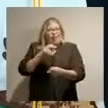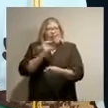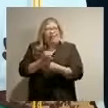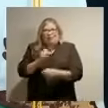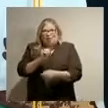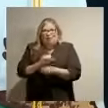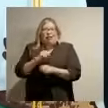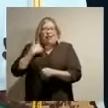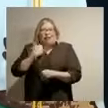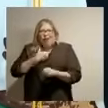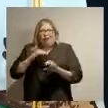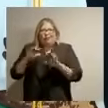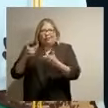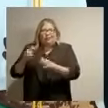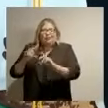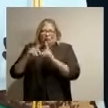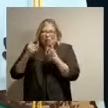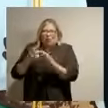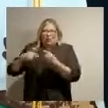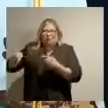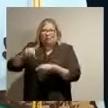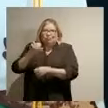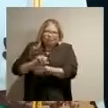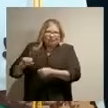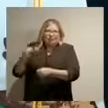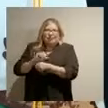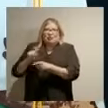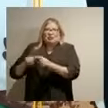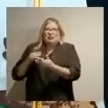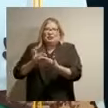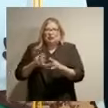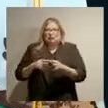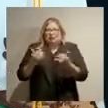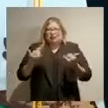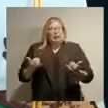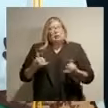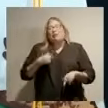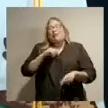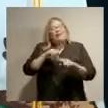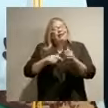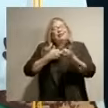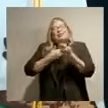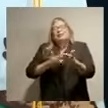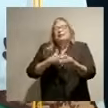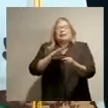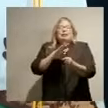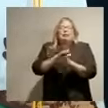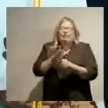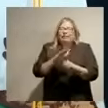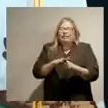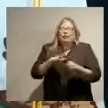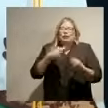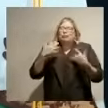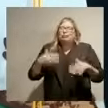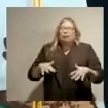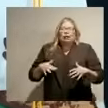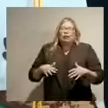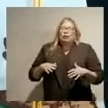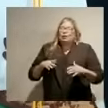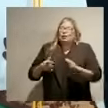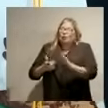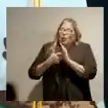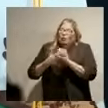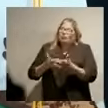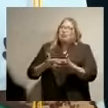department has done to get us to this point. I can't express enough how much work it takes to